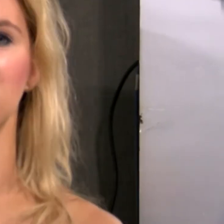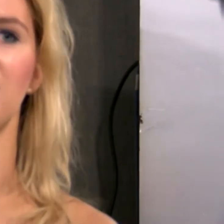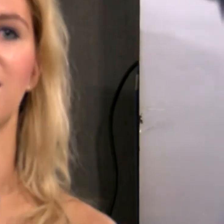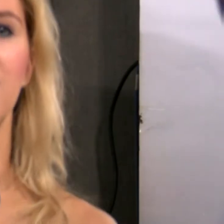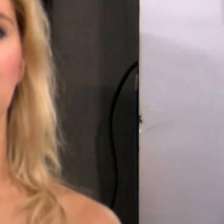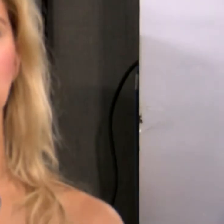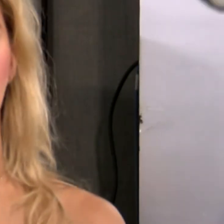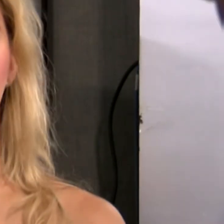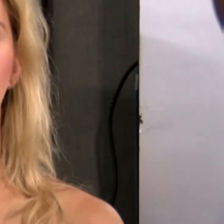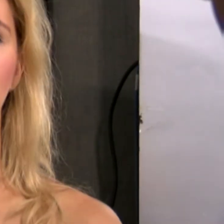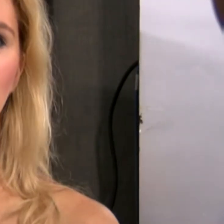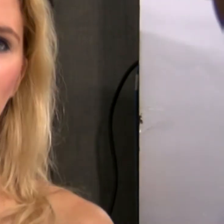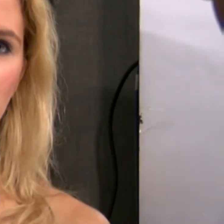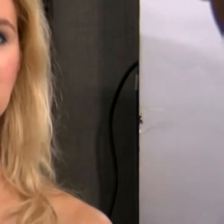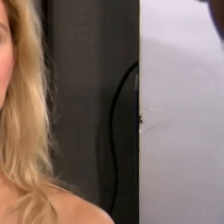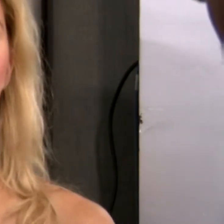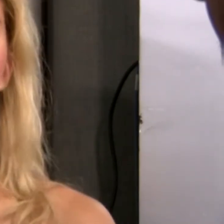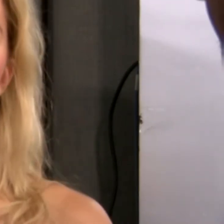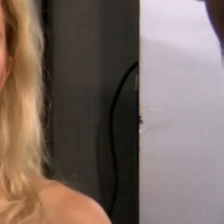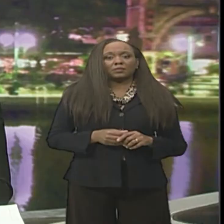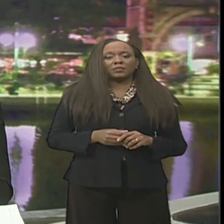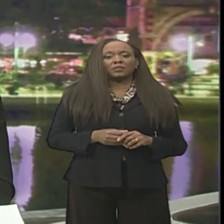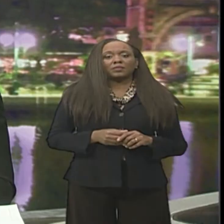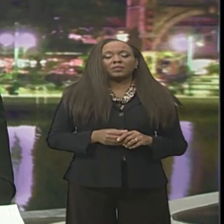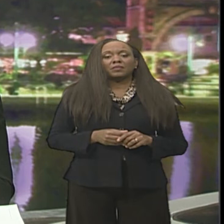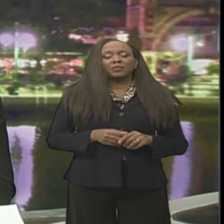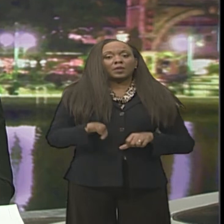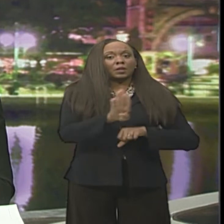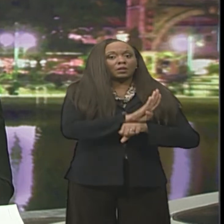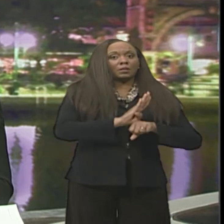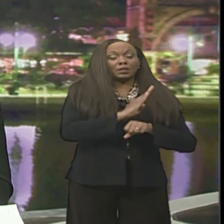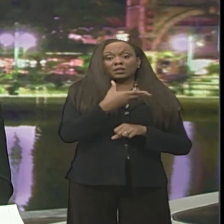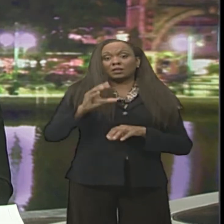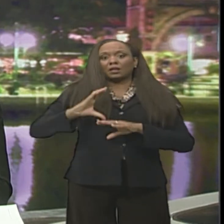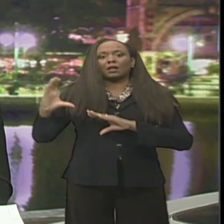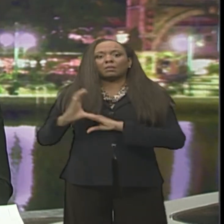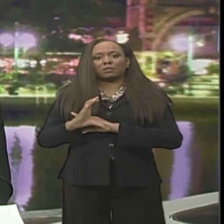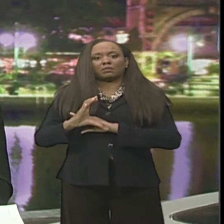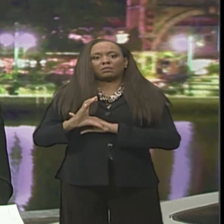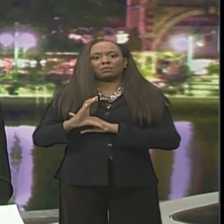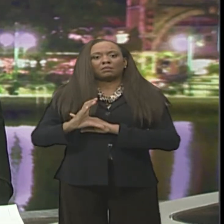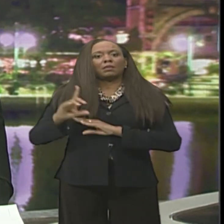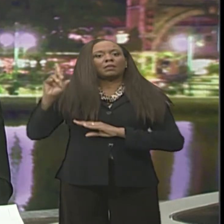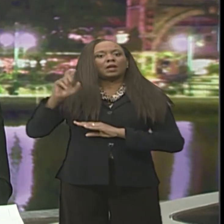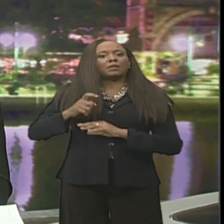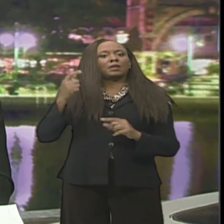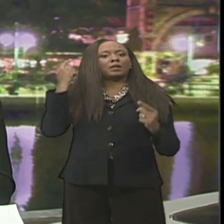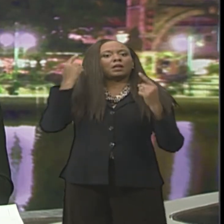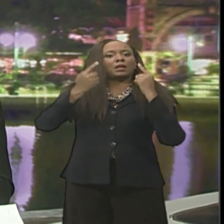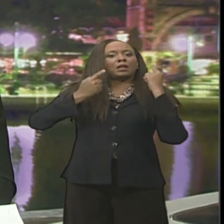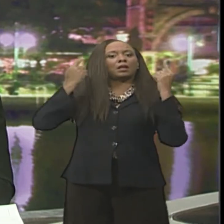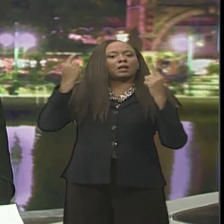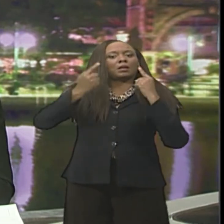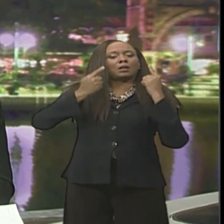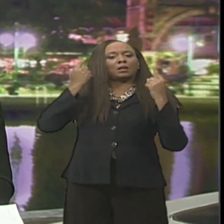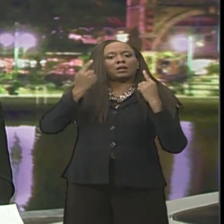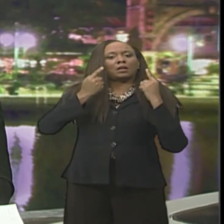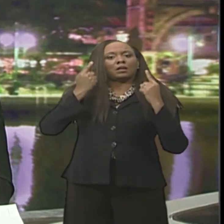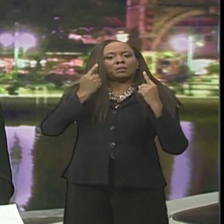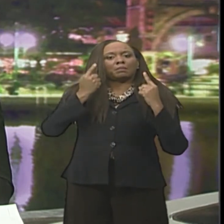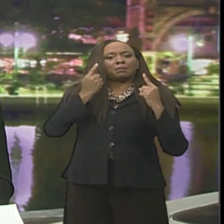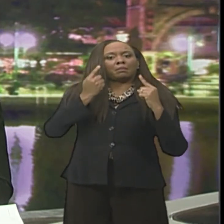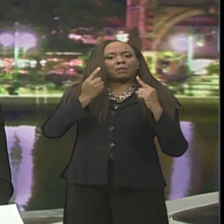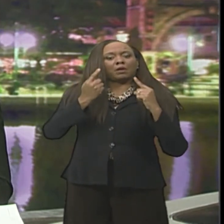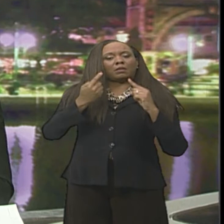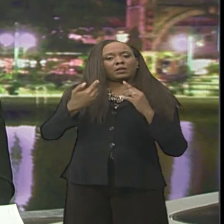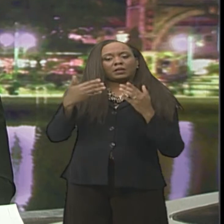samba, cha-cha, jive, rumba, paso doble. Barbados and the region may have to relook existing savings clauses in